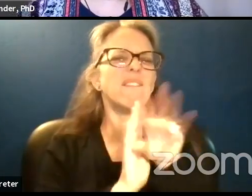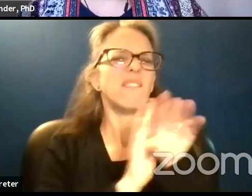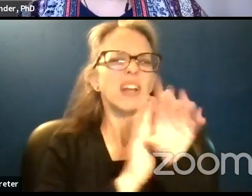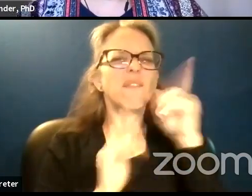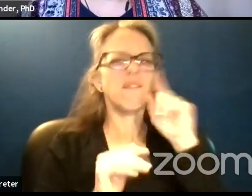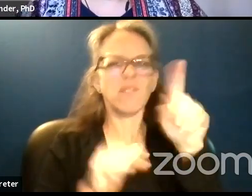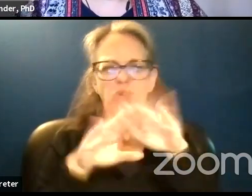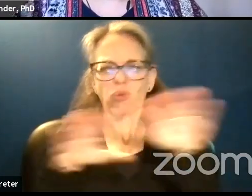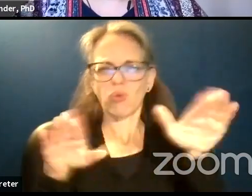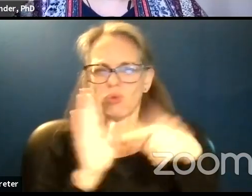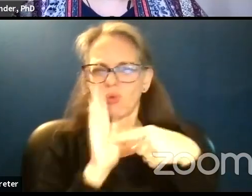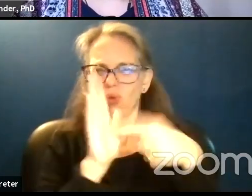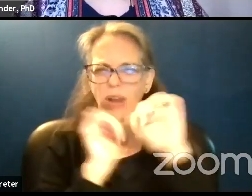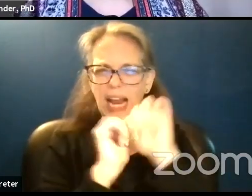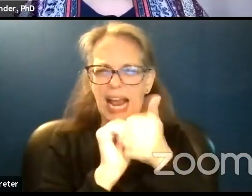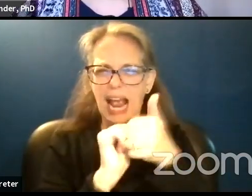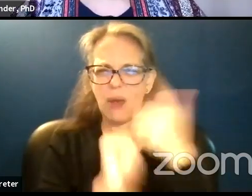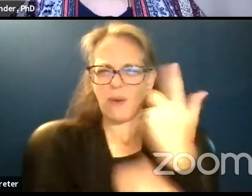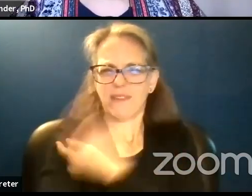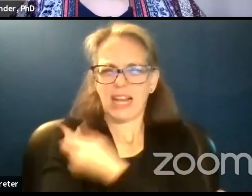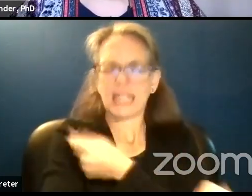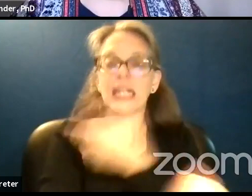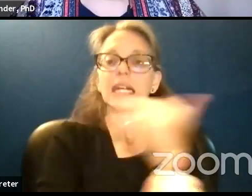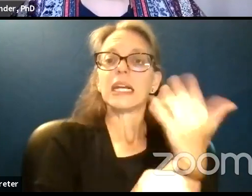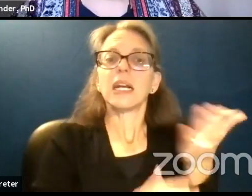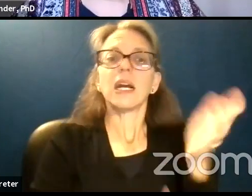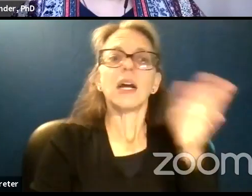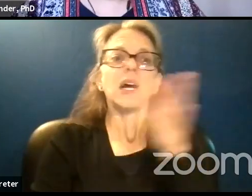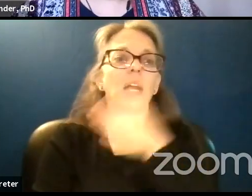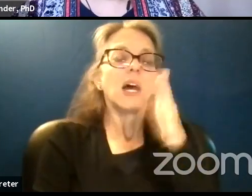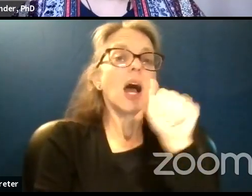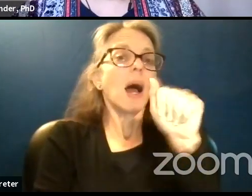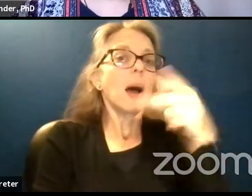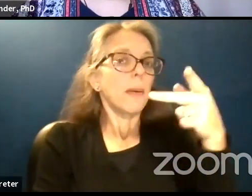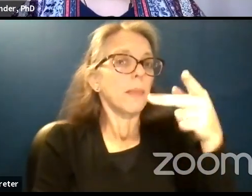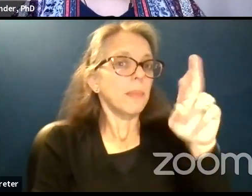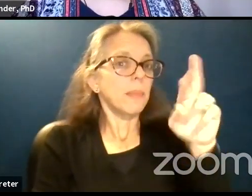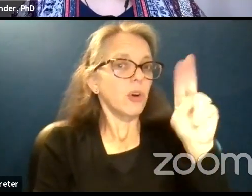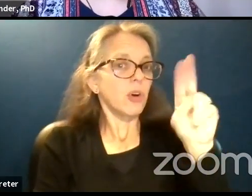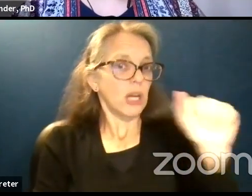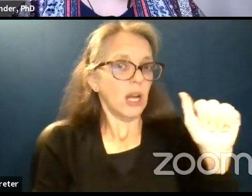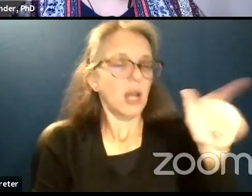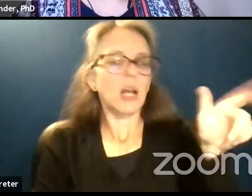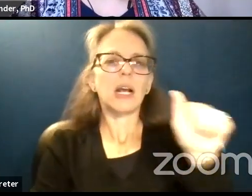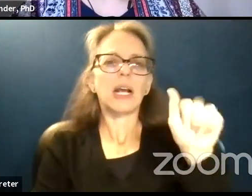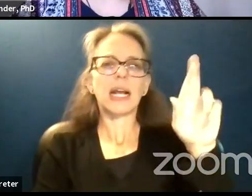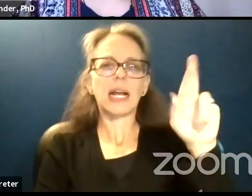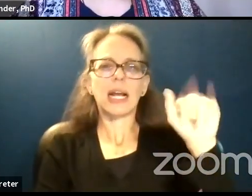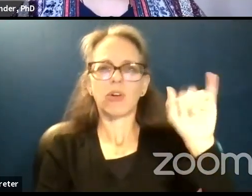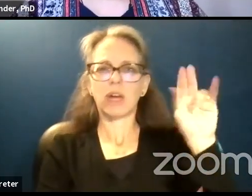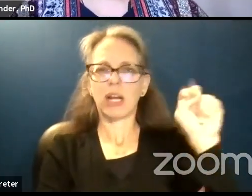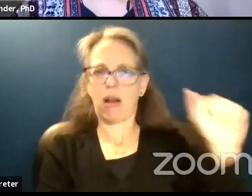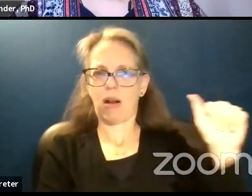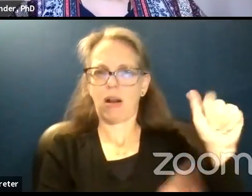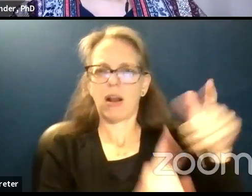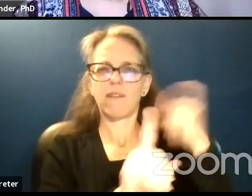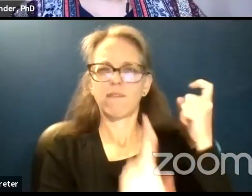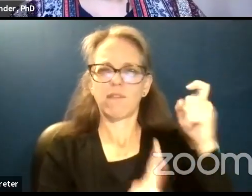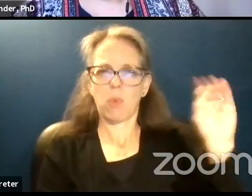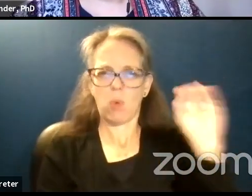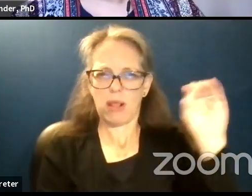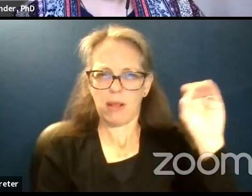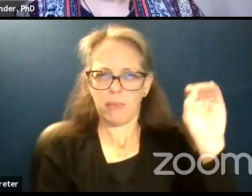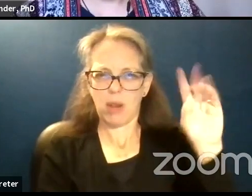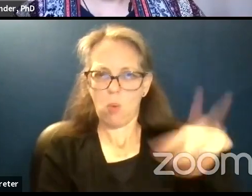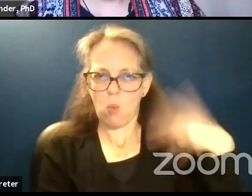All Malia. right, next up to Aparna, we have a question from Ariana of Olympia, Washington, who is 8 years old,